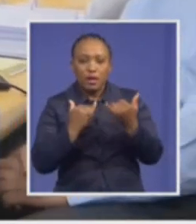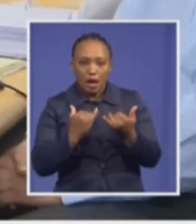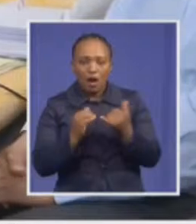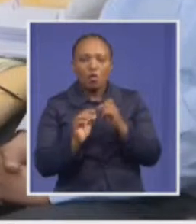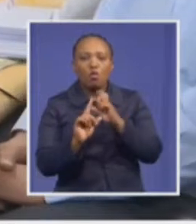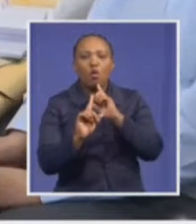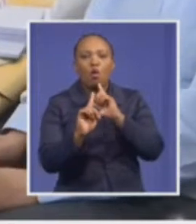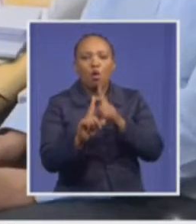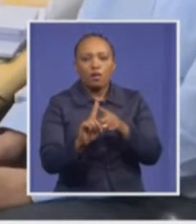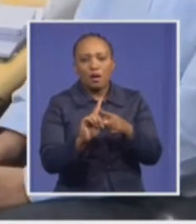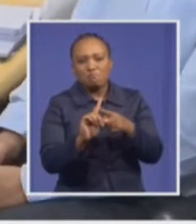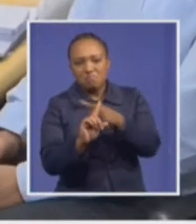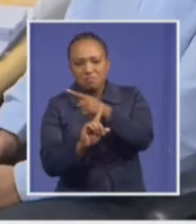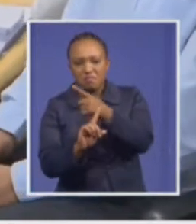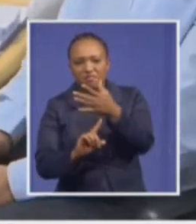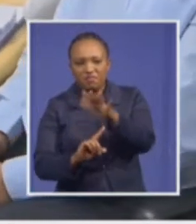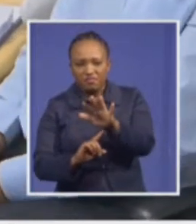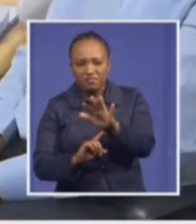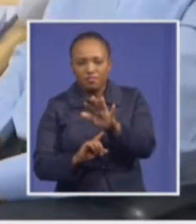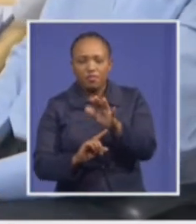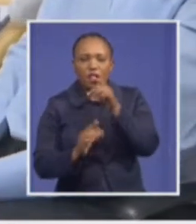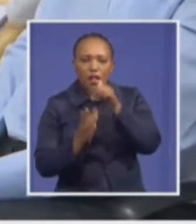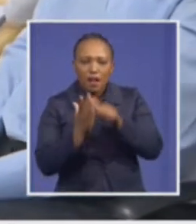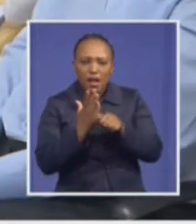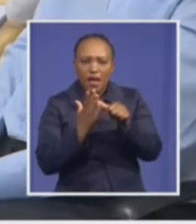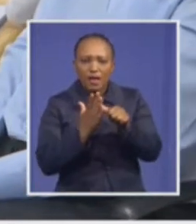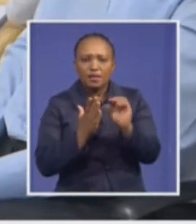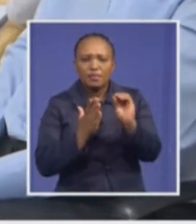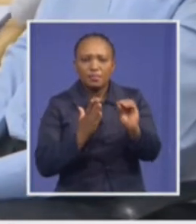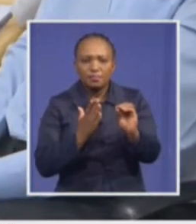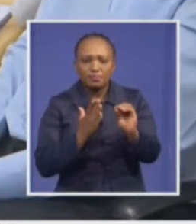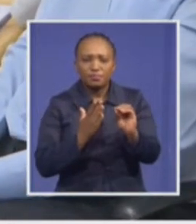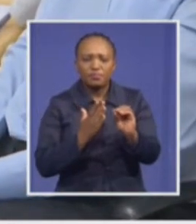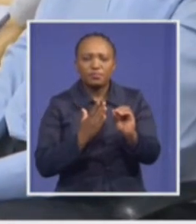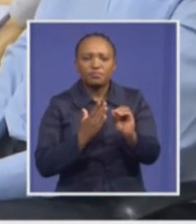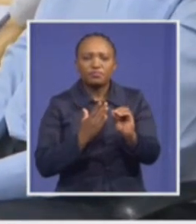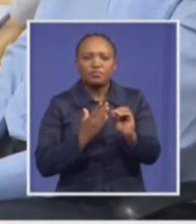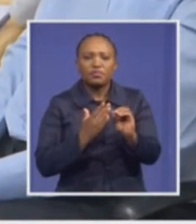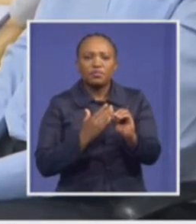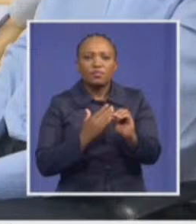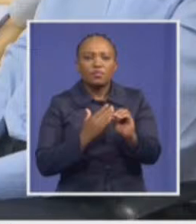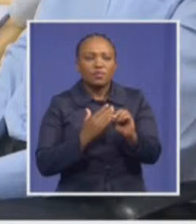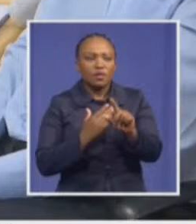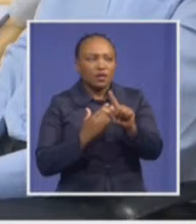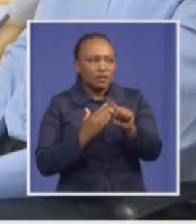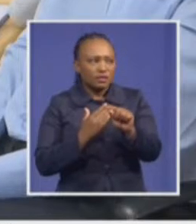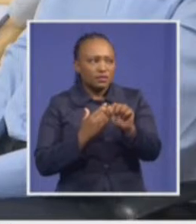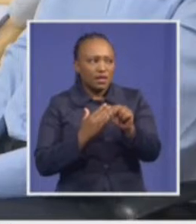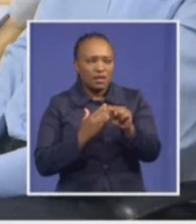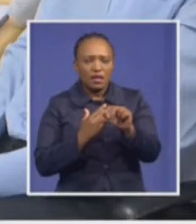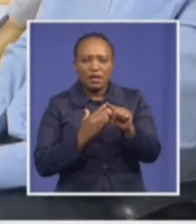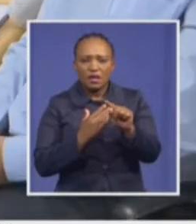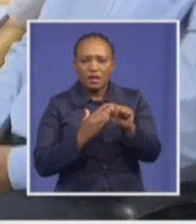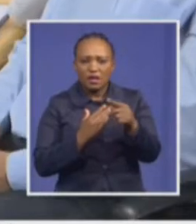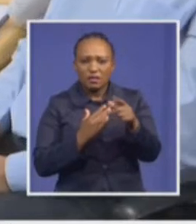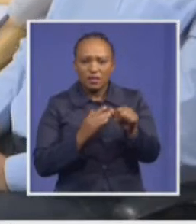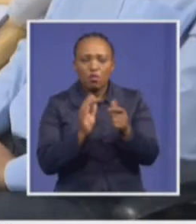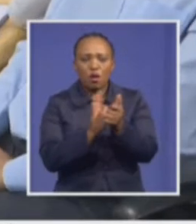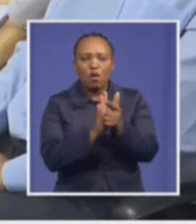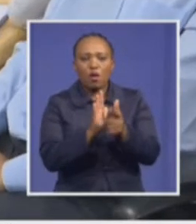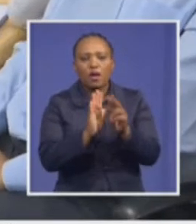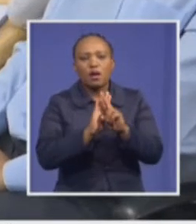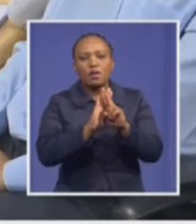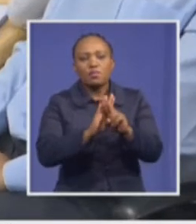letter from Chani attorneys, who are the attorneys that are representing the SABC in the intellect